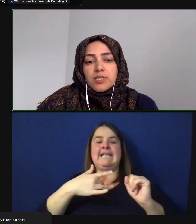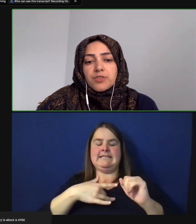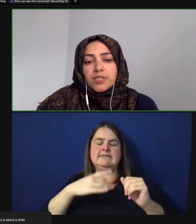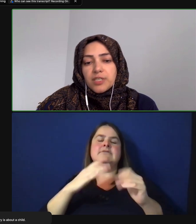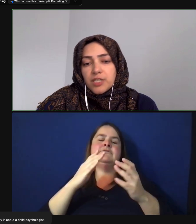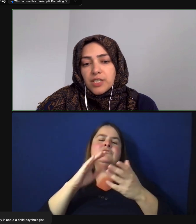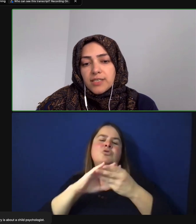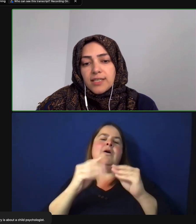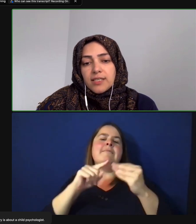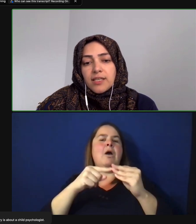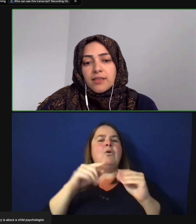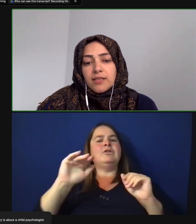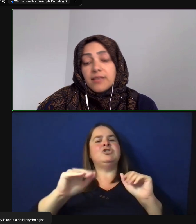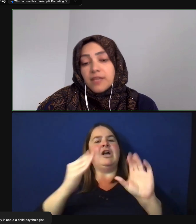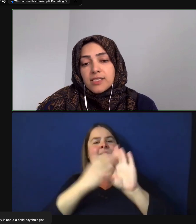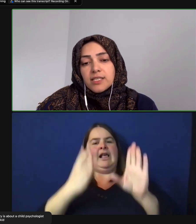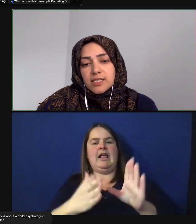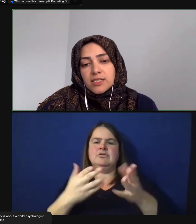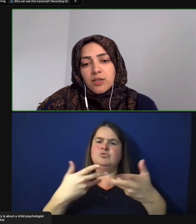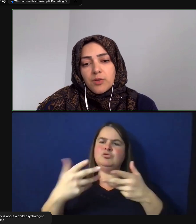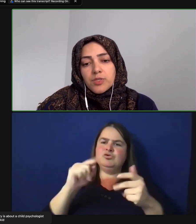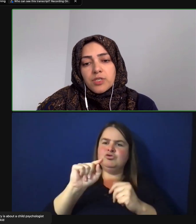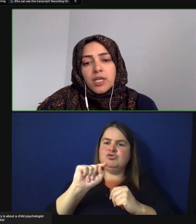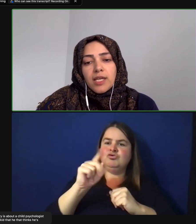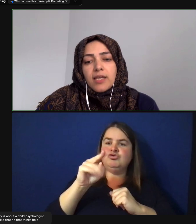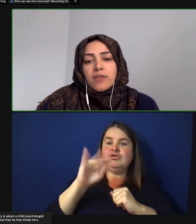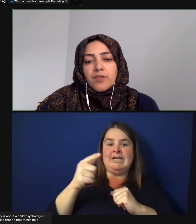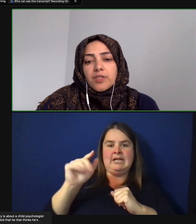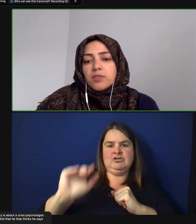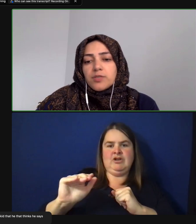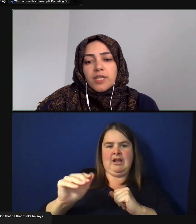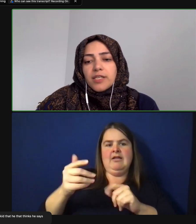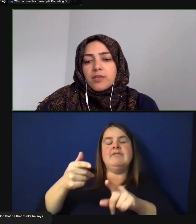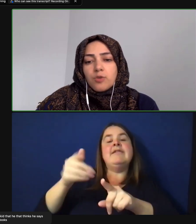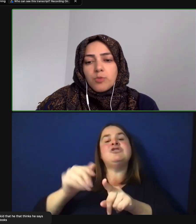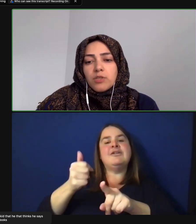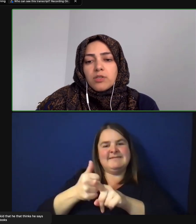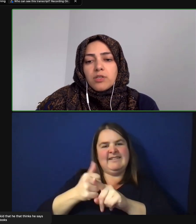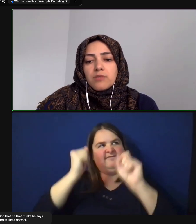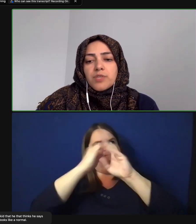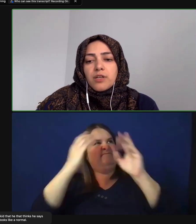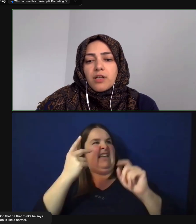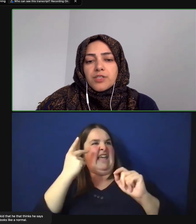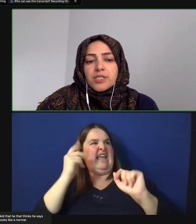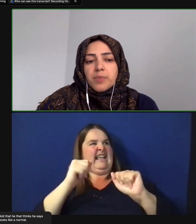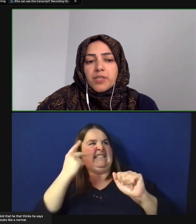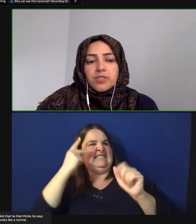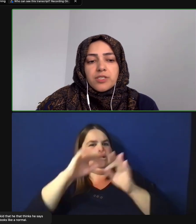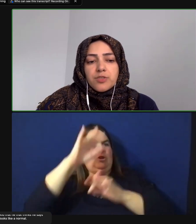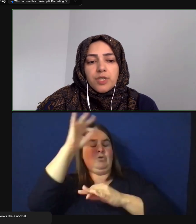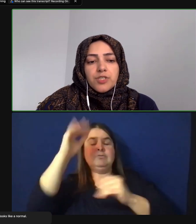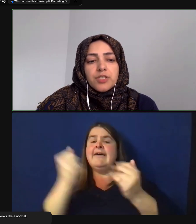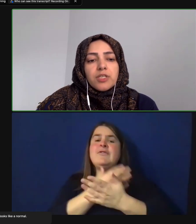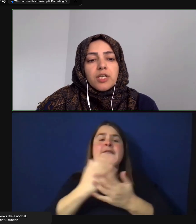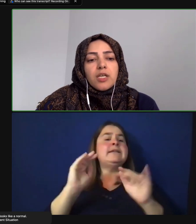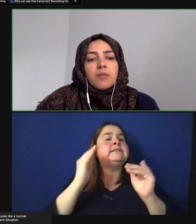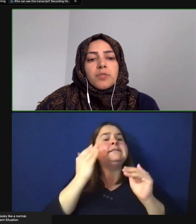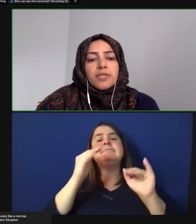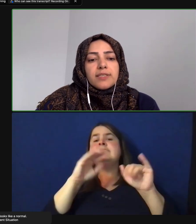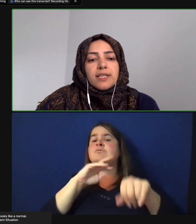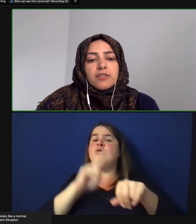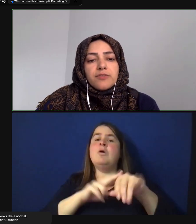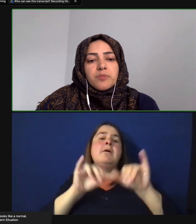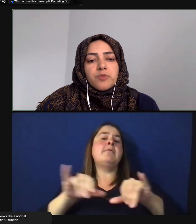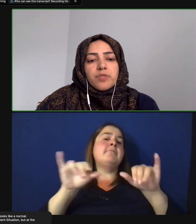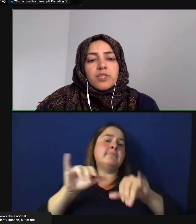who is treating a kid that thinks he sees ghosts. Everything looks like a normal psychologist-patient situation,